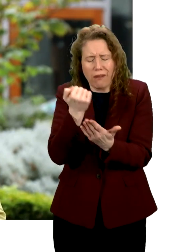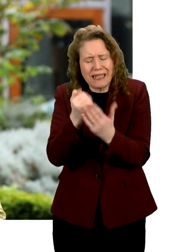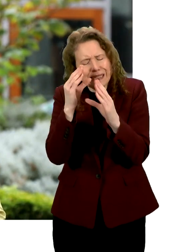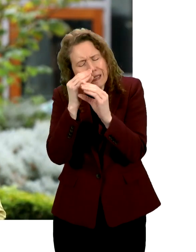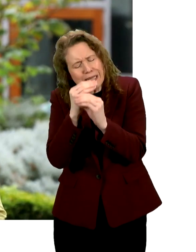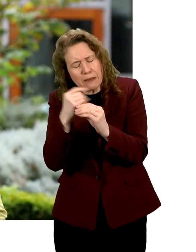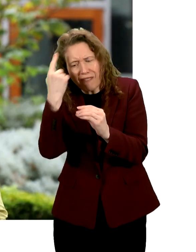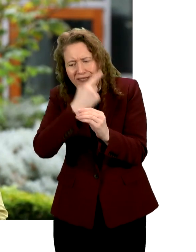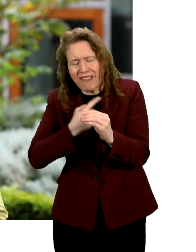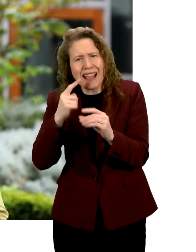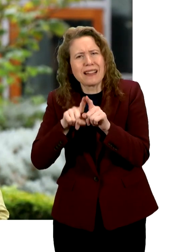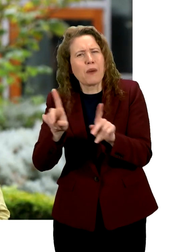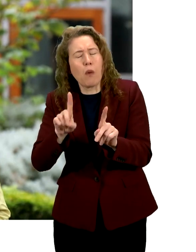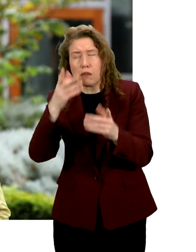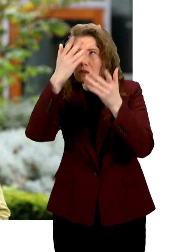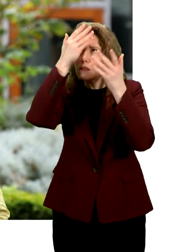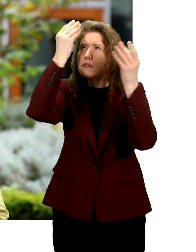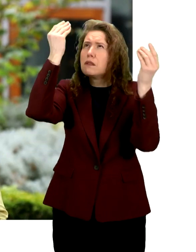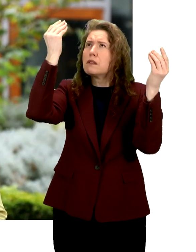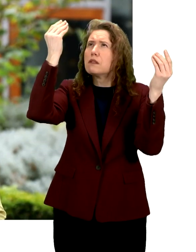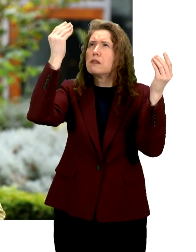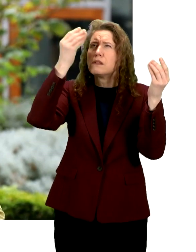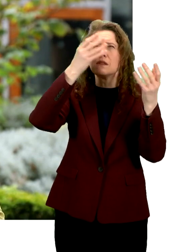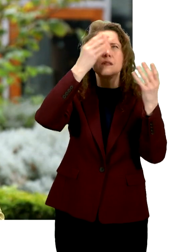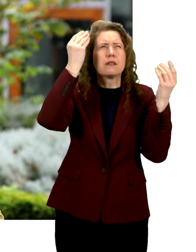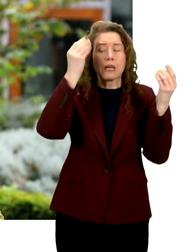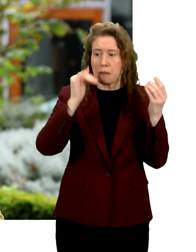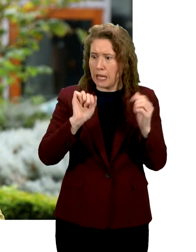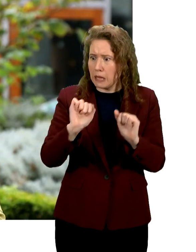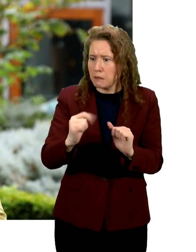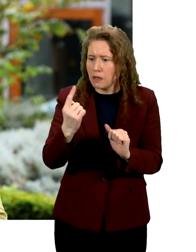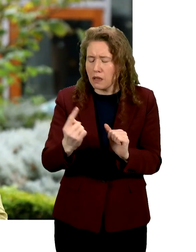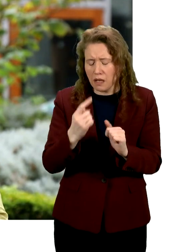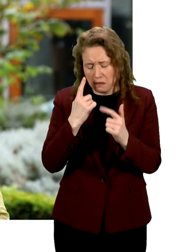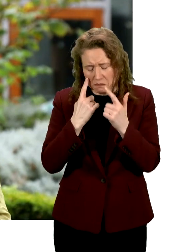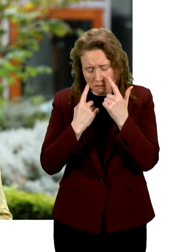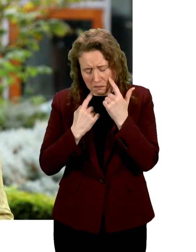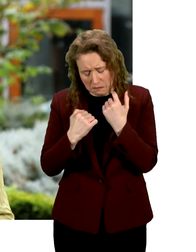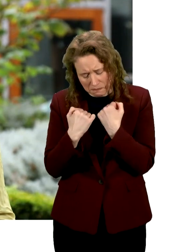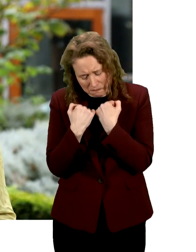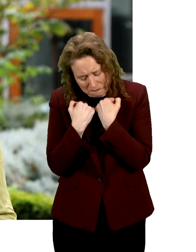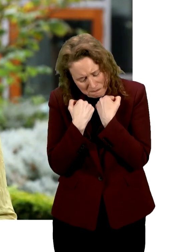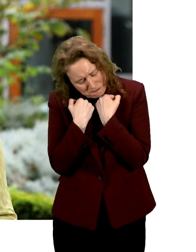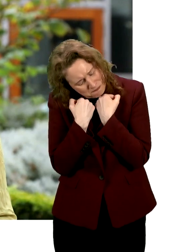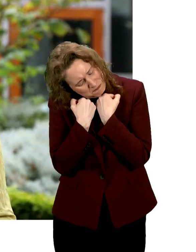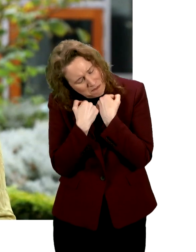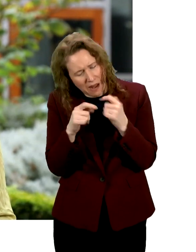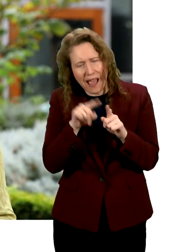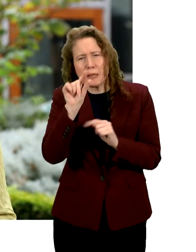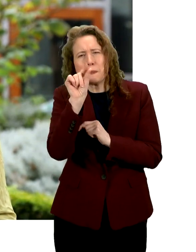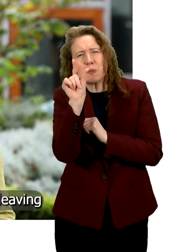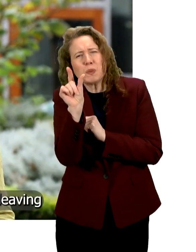sleeping. You might forget the sound of her quiet weeping, curled into the shape of a half